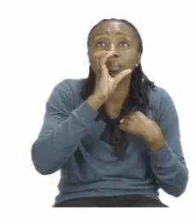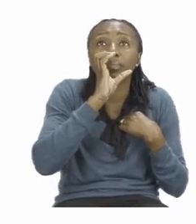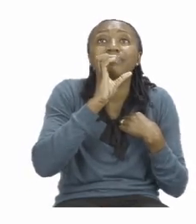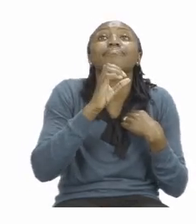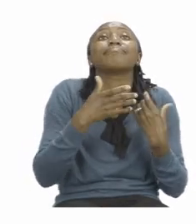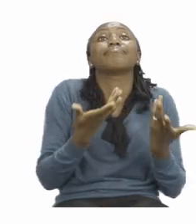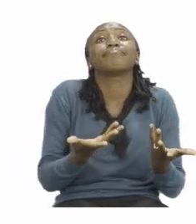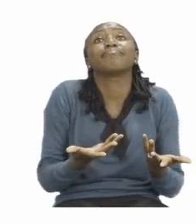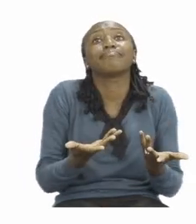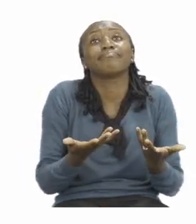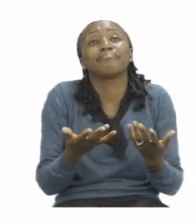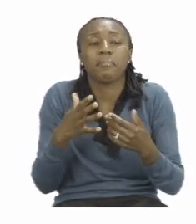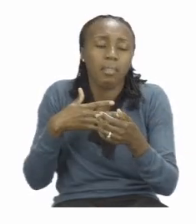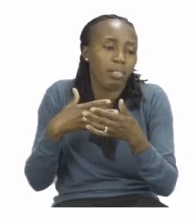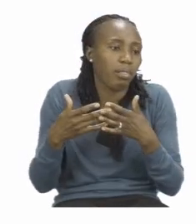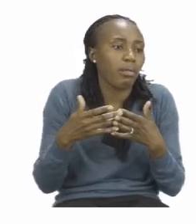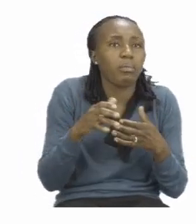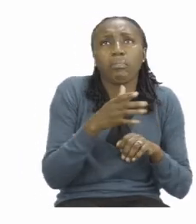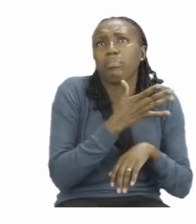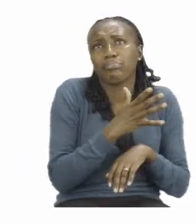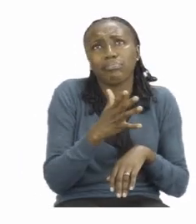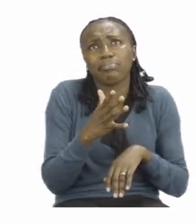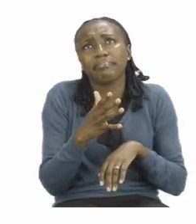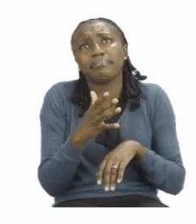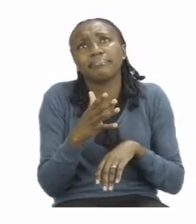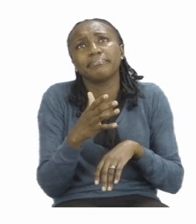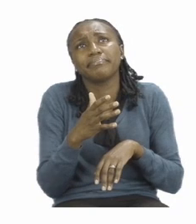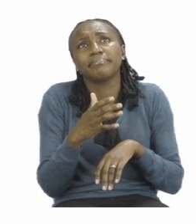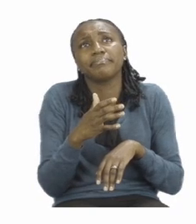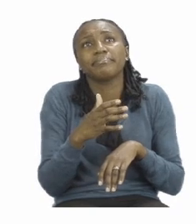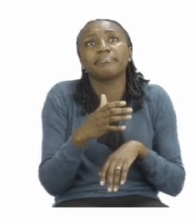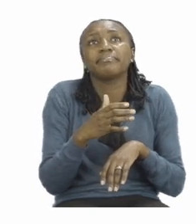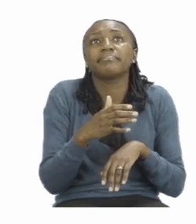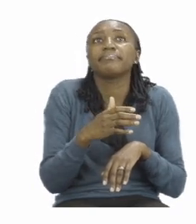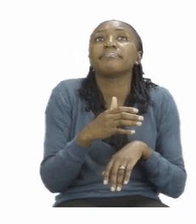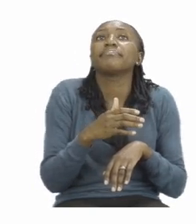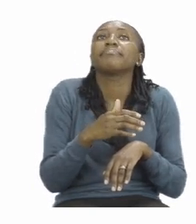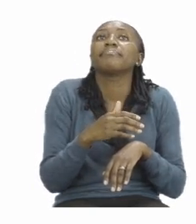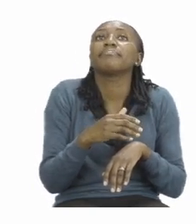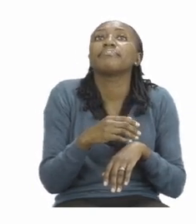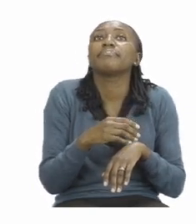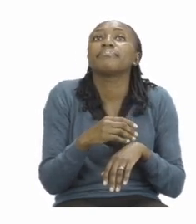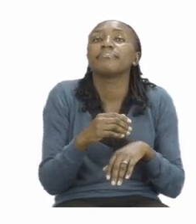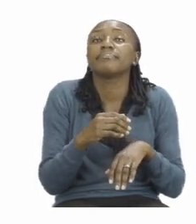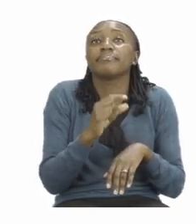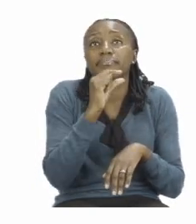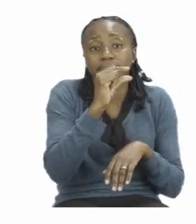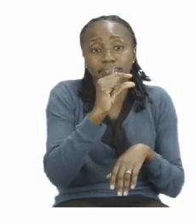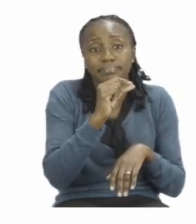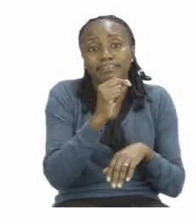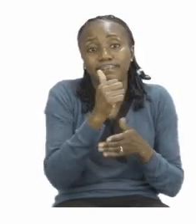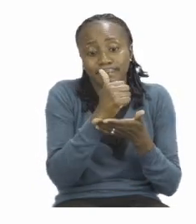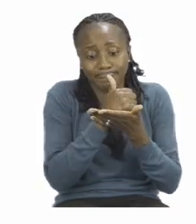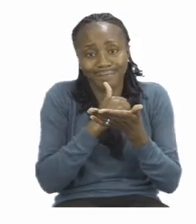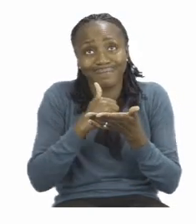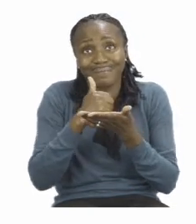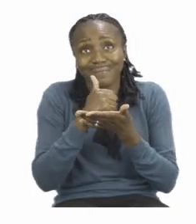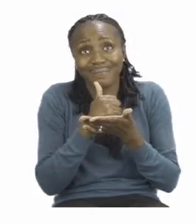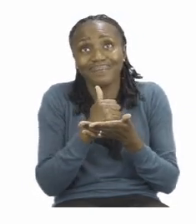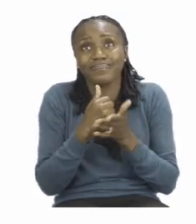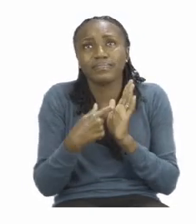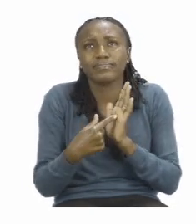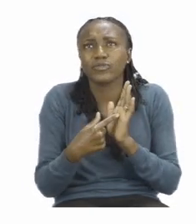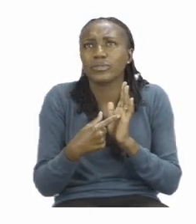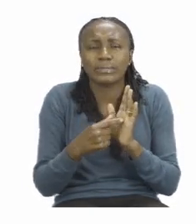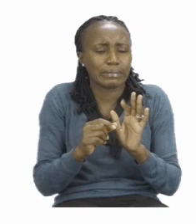drink anything like water. We have the word clean, which is nice and tidy,